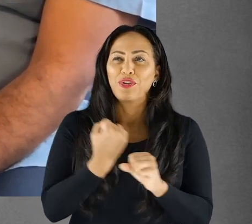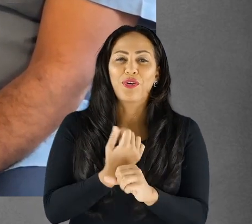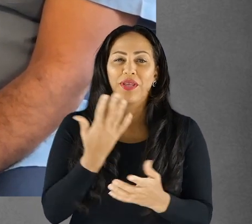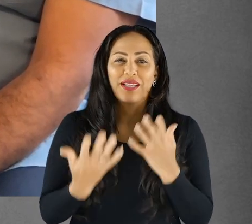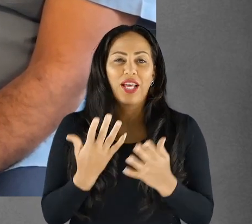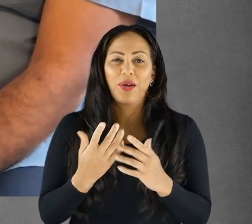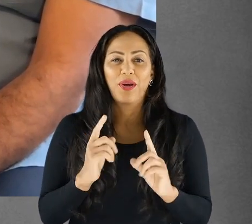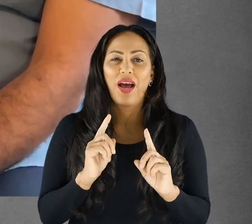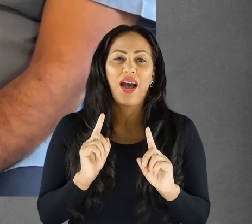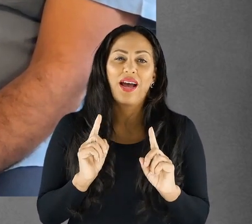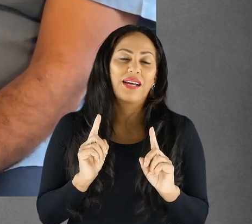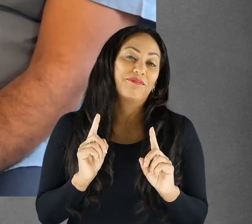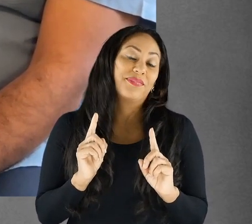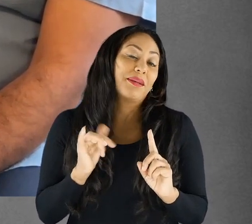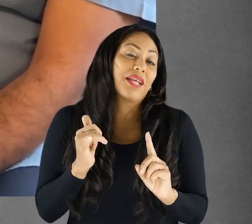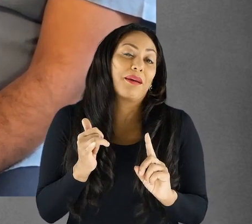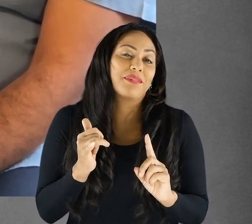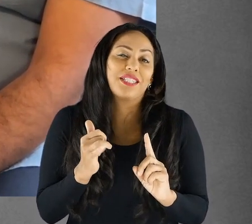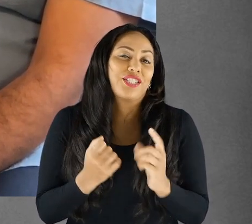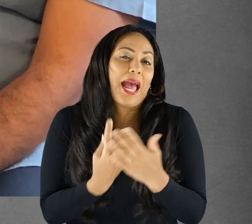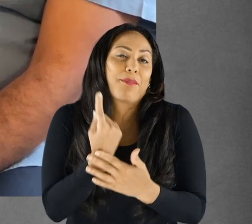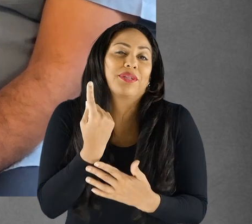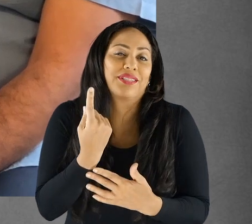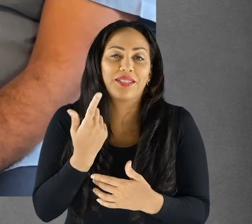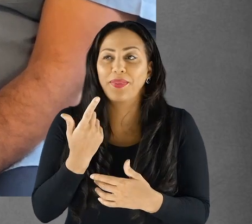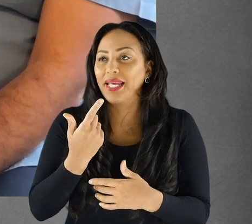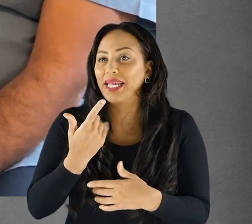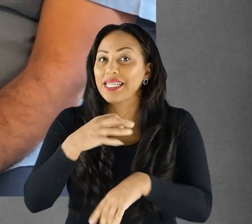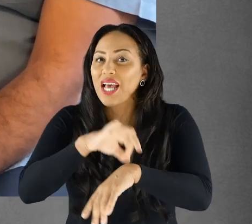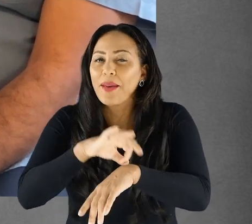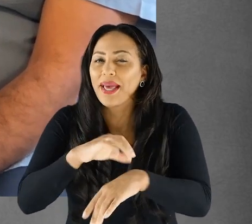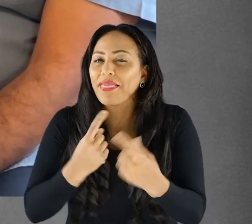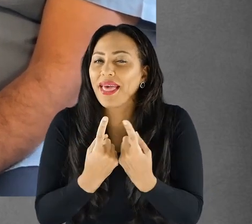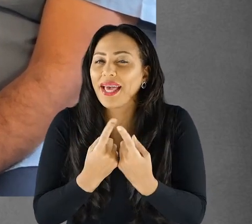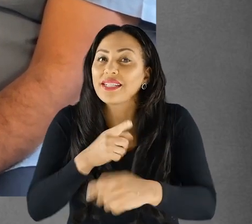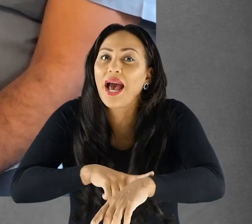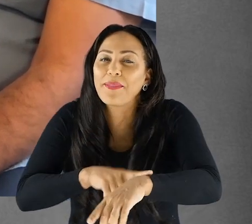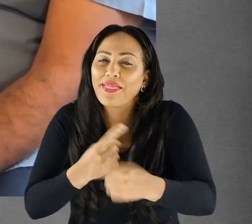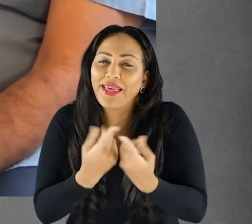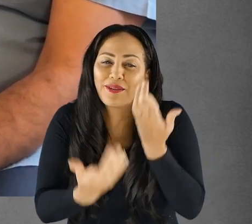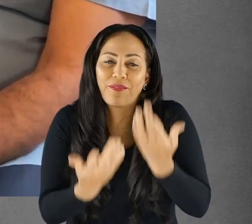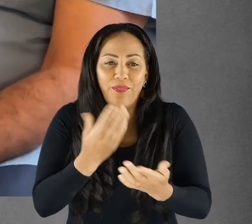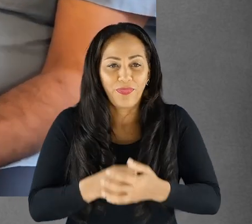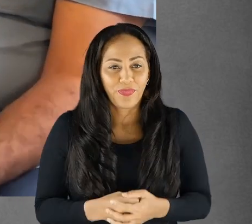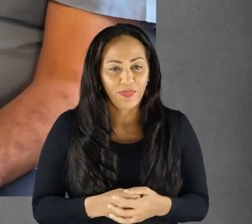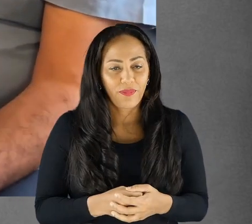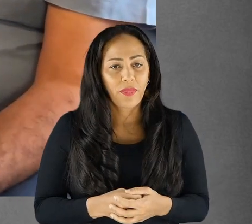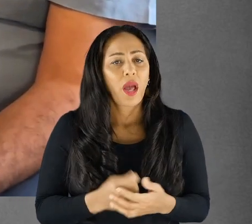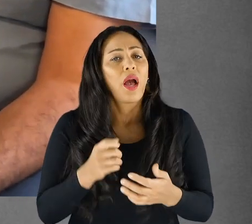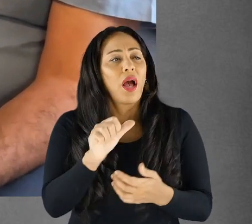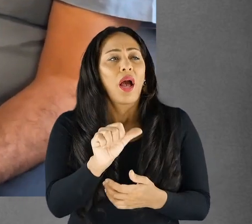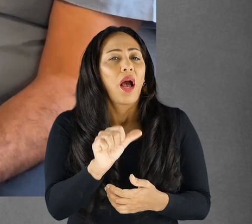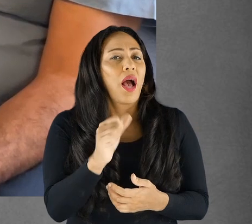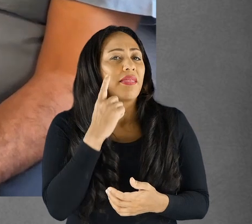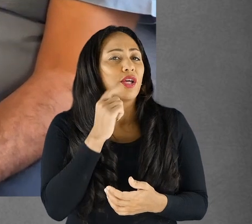as formulaic as that. And I also wasn't able to, you know, it's serendipity sometimes, isn't it? I think you've